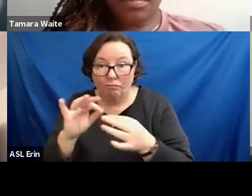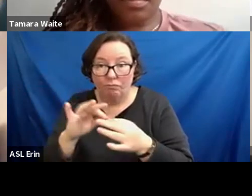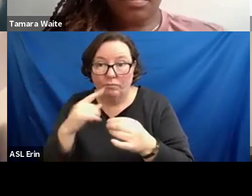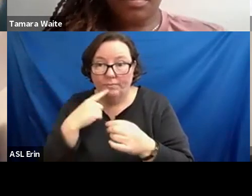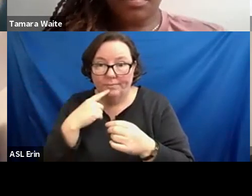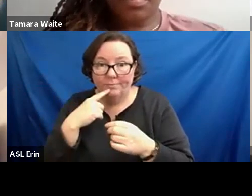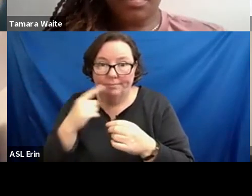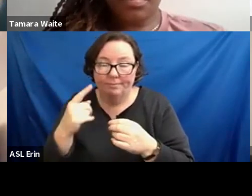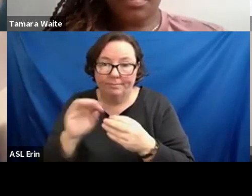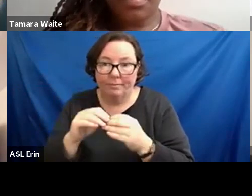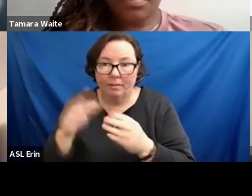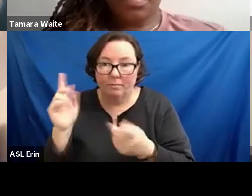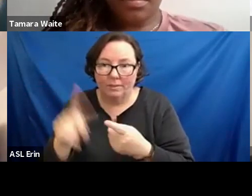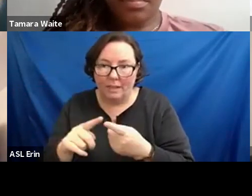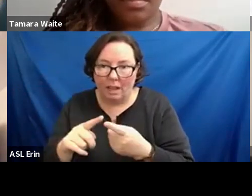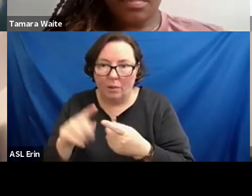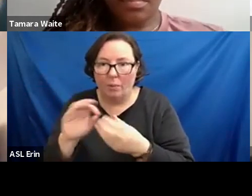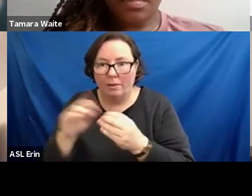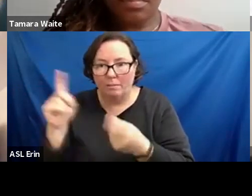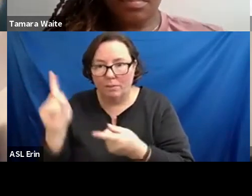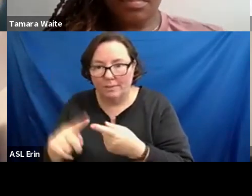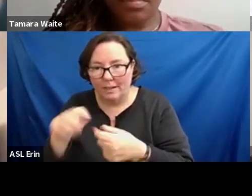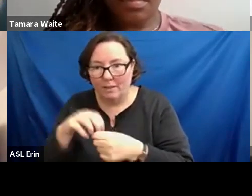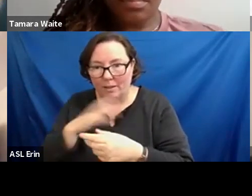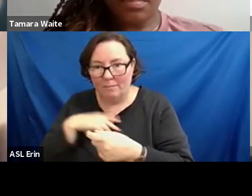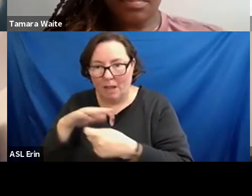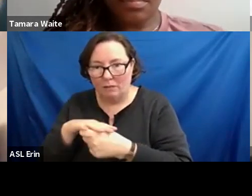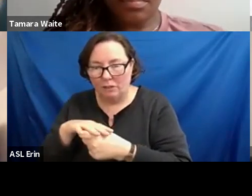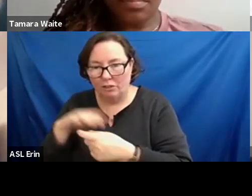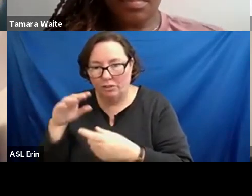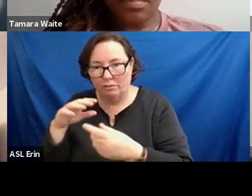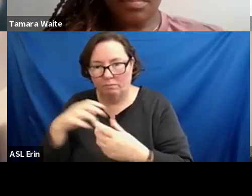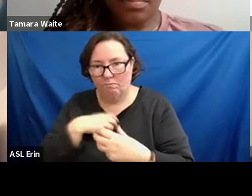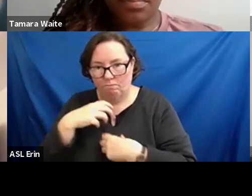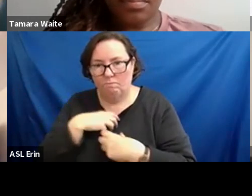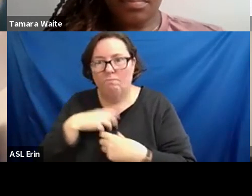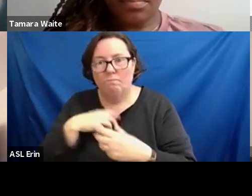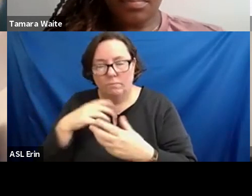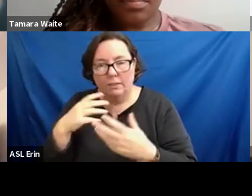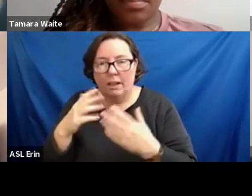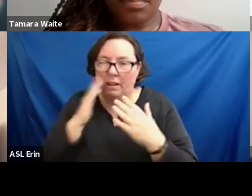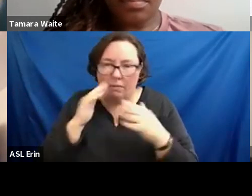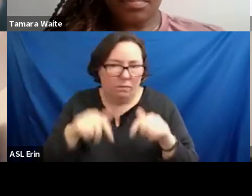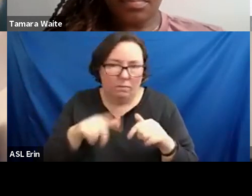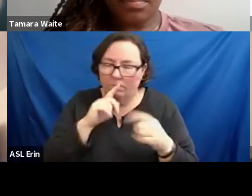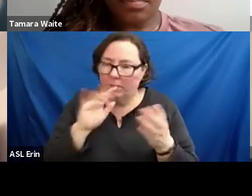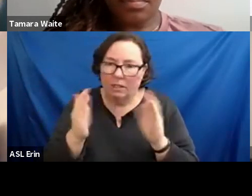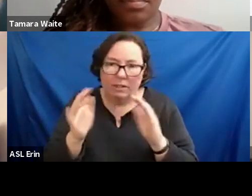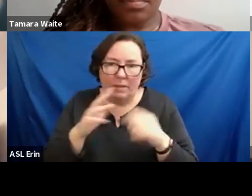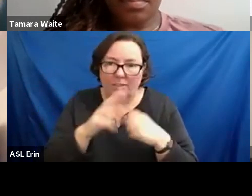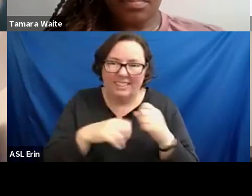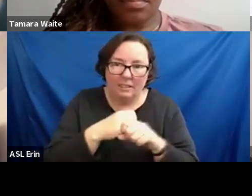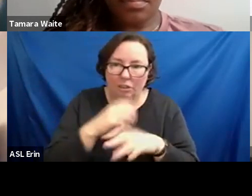the decline in the numbers for the particular zip codes. And I know that this isn't a comparison of year to